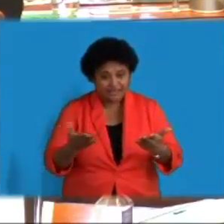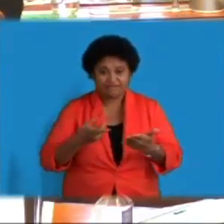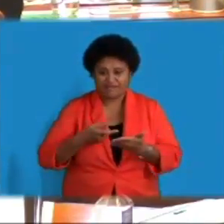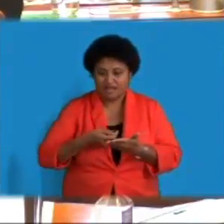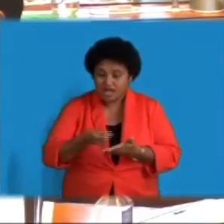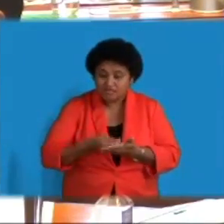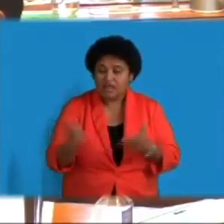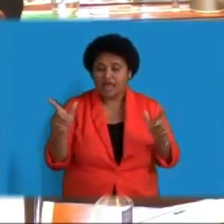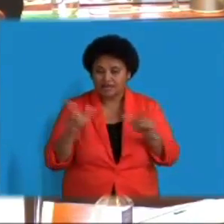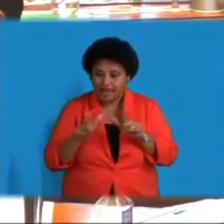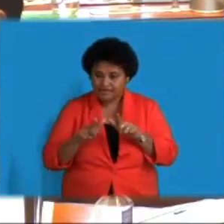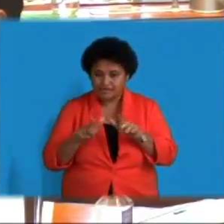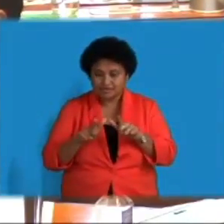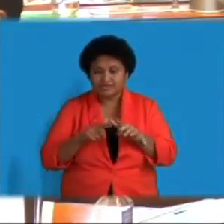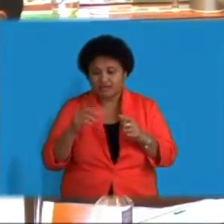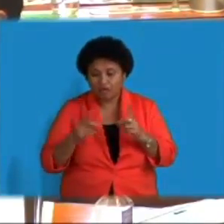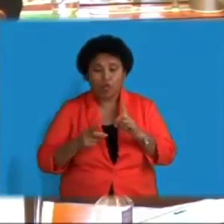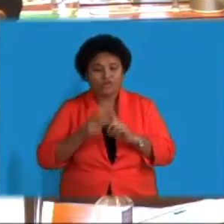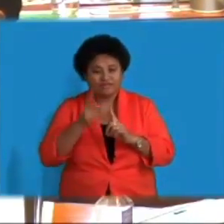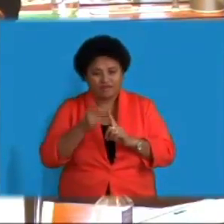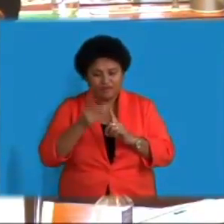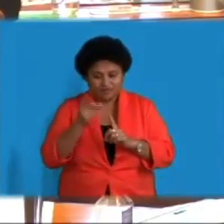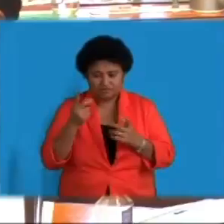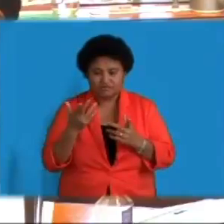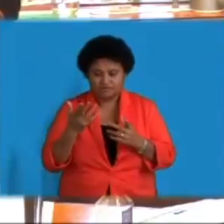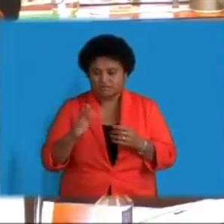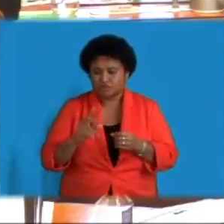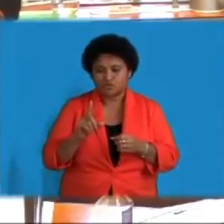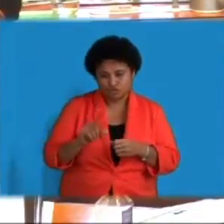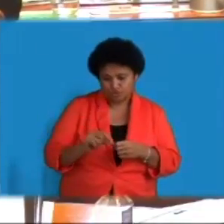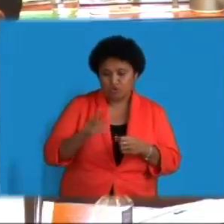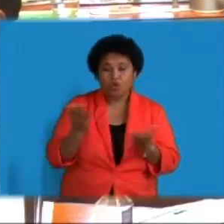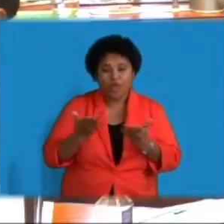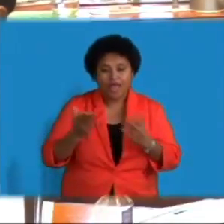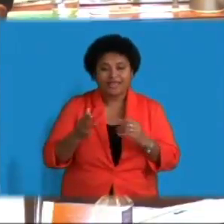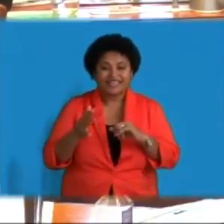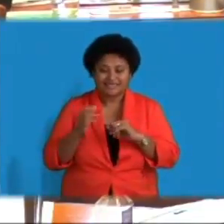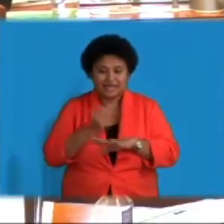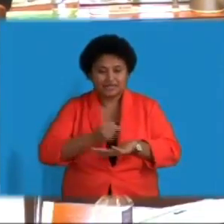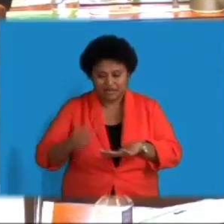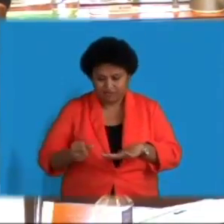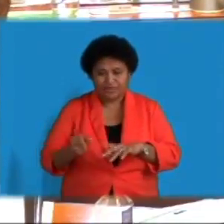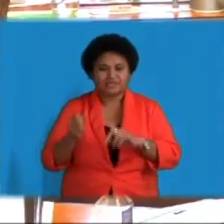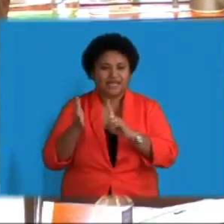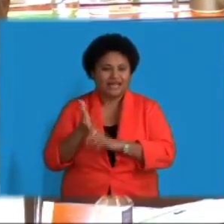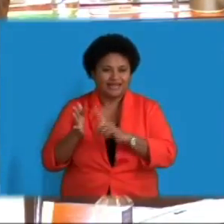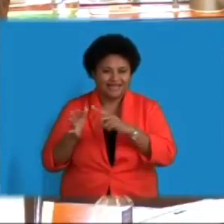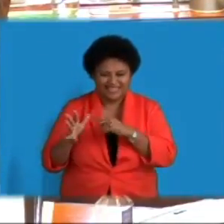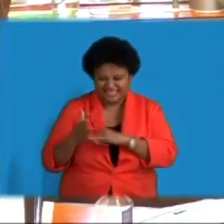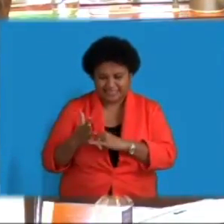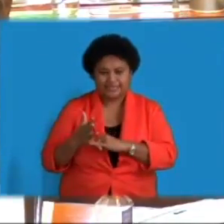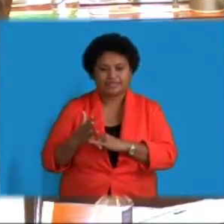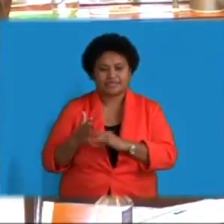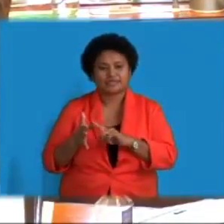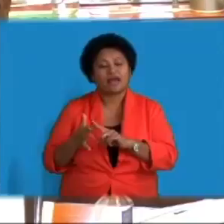that are required for work or development to be carried out on state leases. Secondly, no statistics have been provided